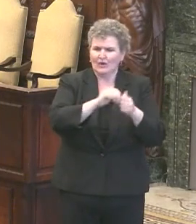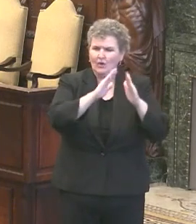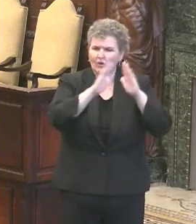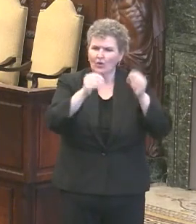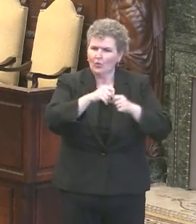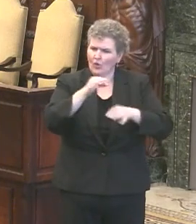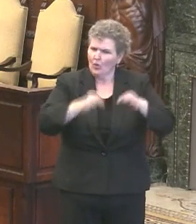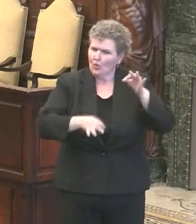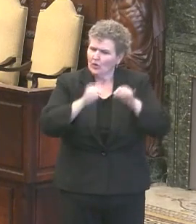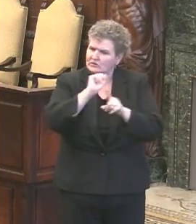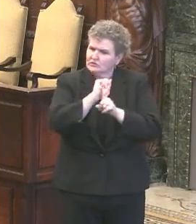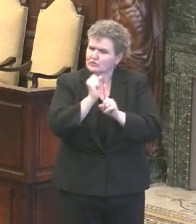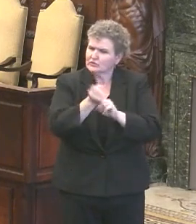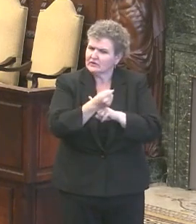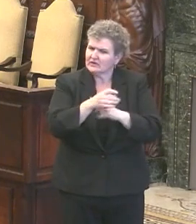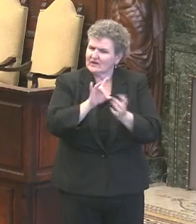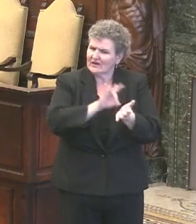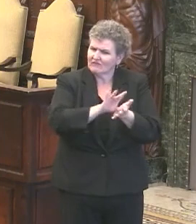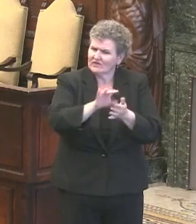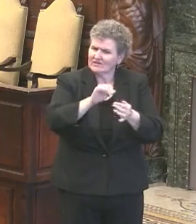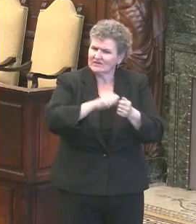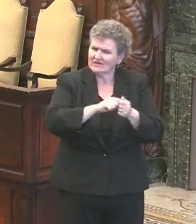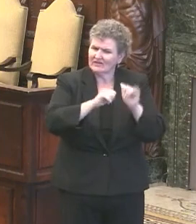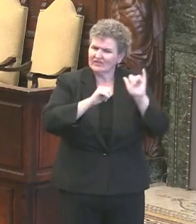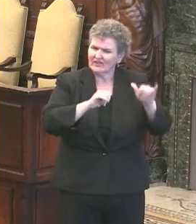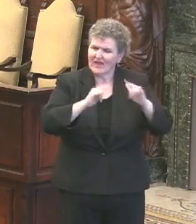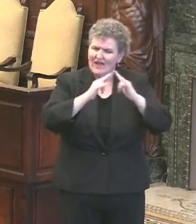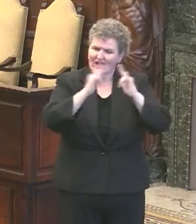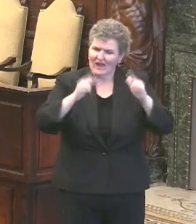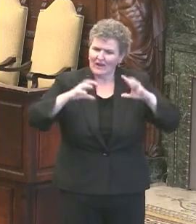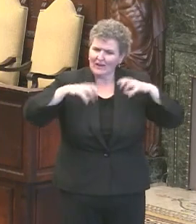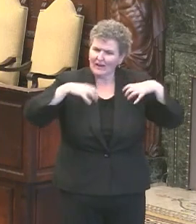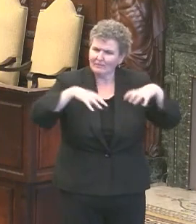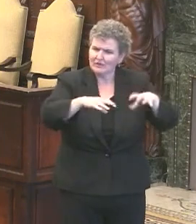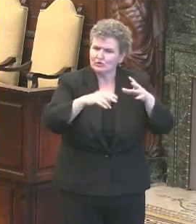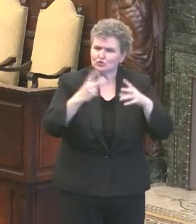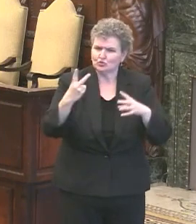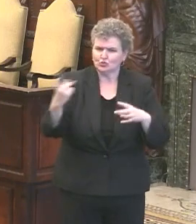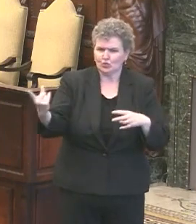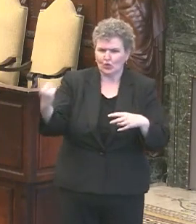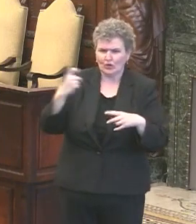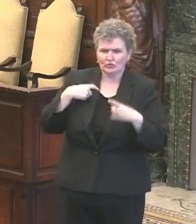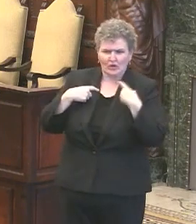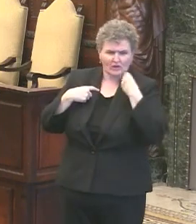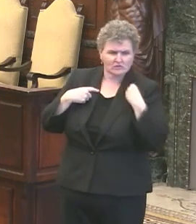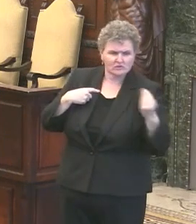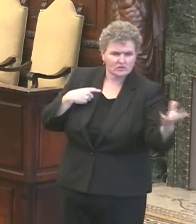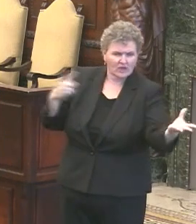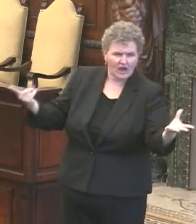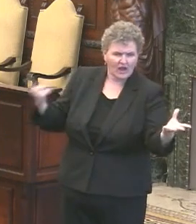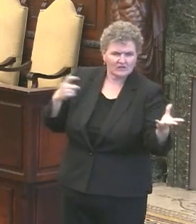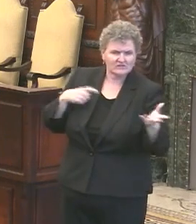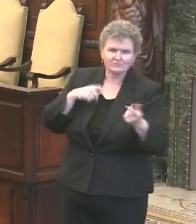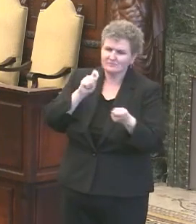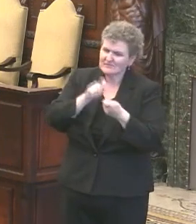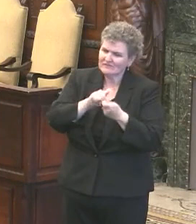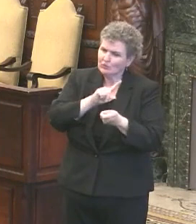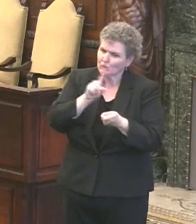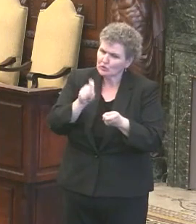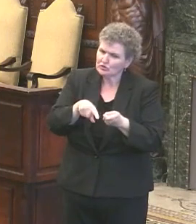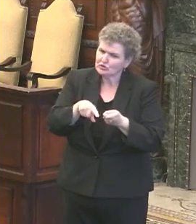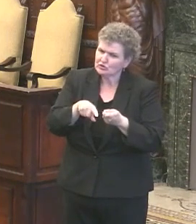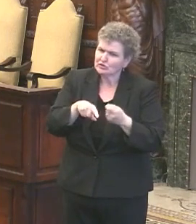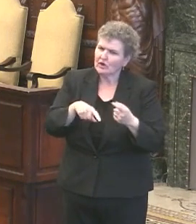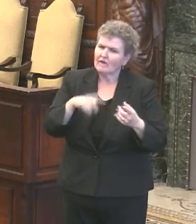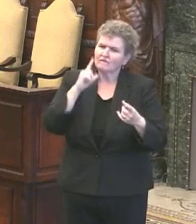situation, two of our viewers asked us to ask this question. Specifically, if you received an